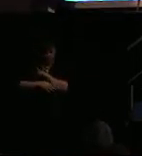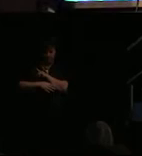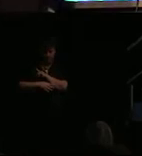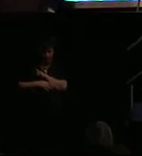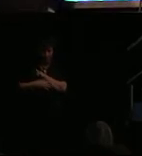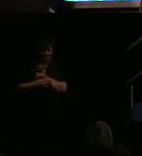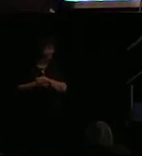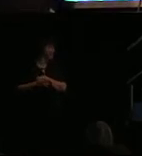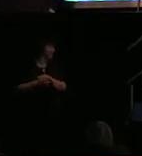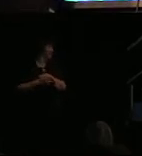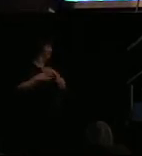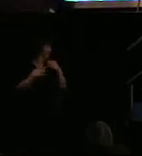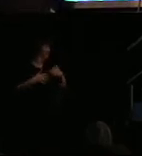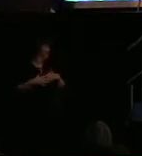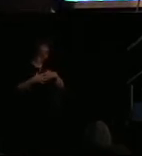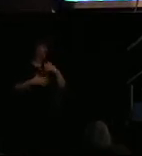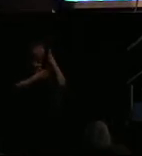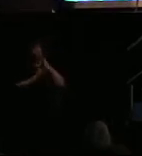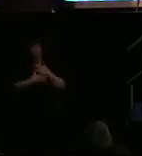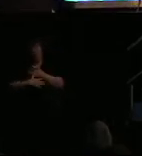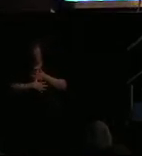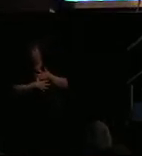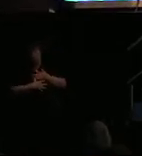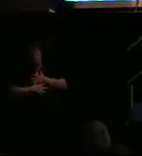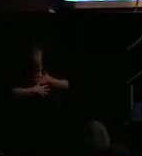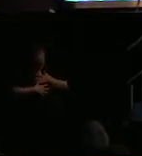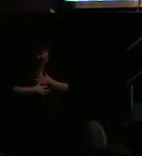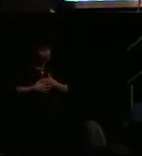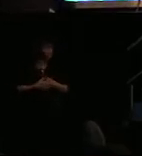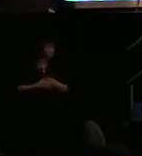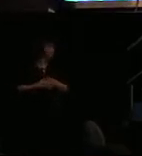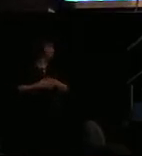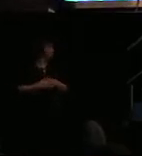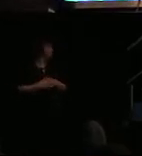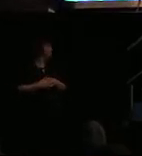but it was very emotional.